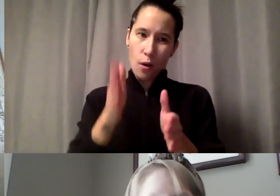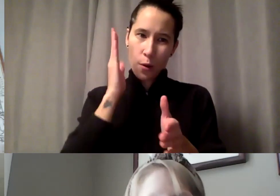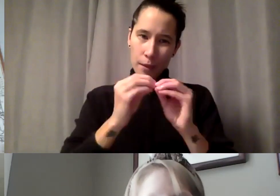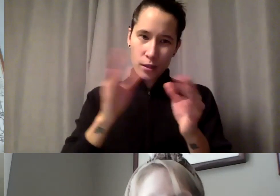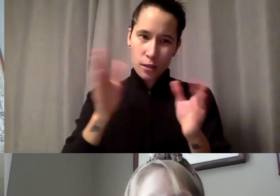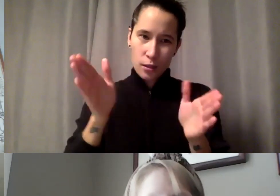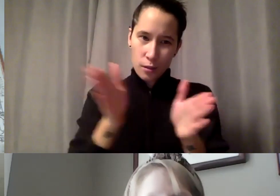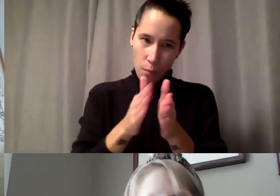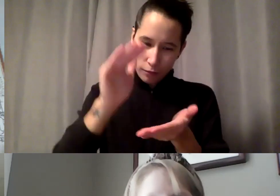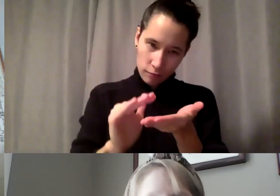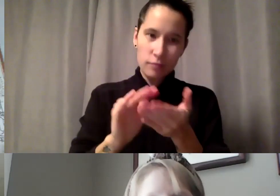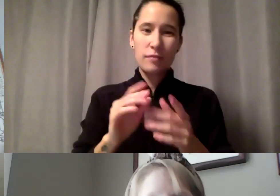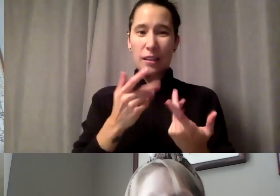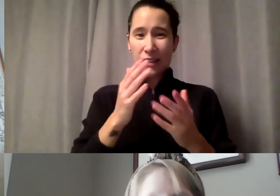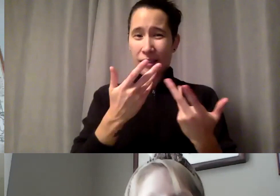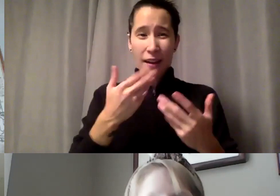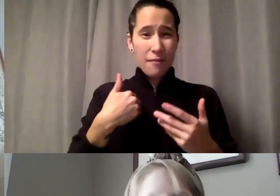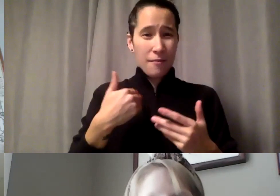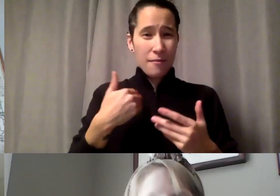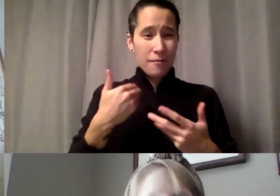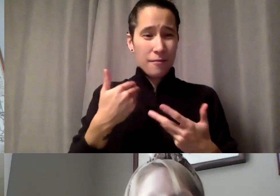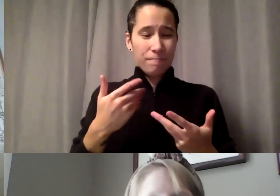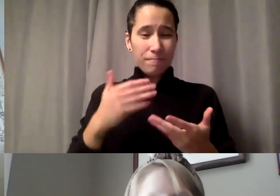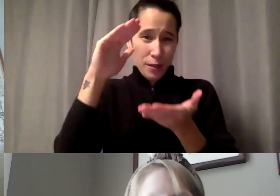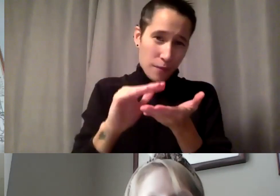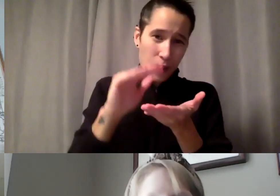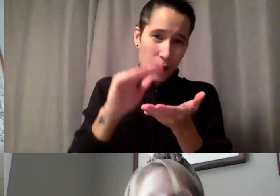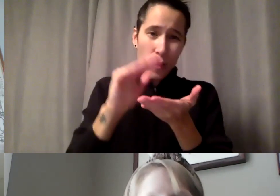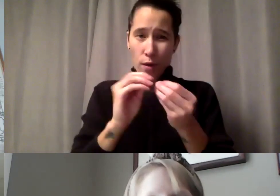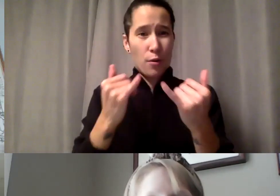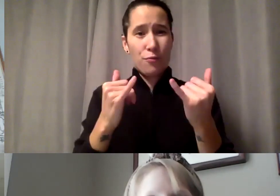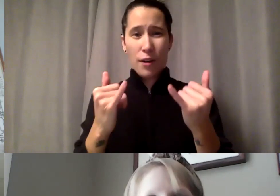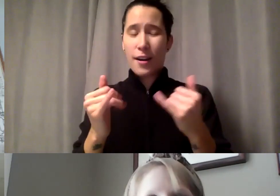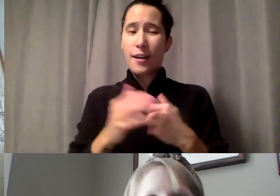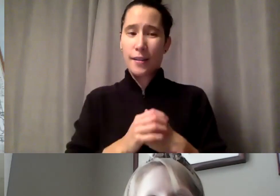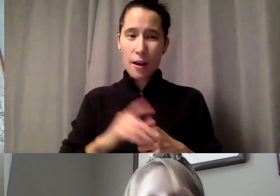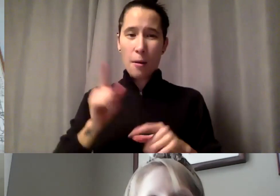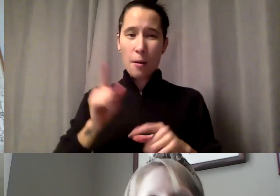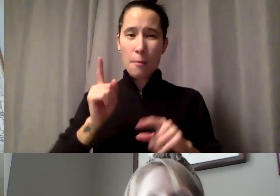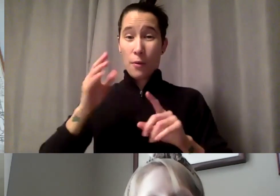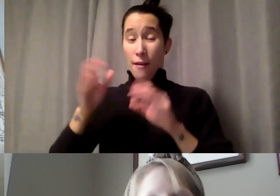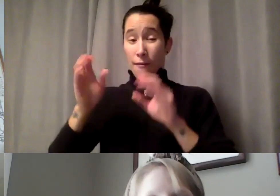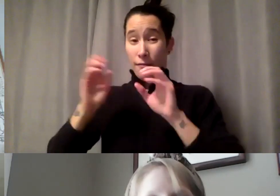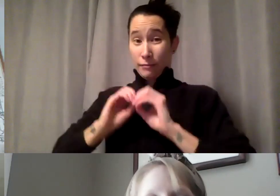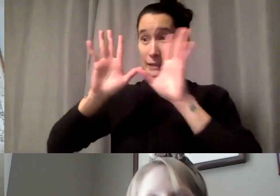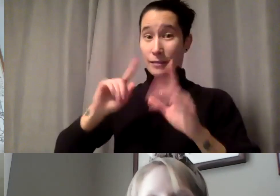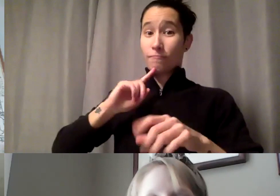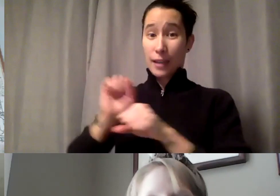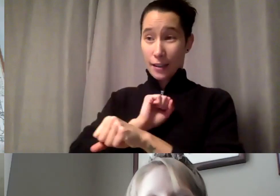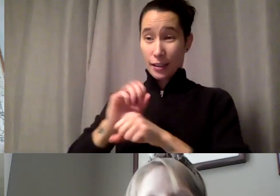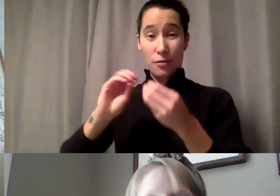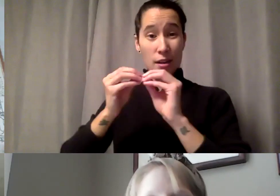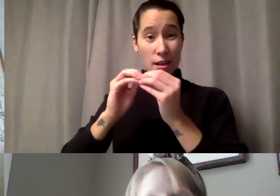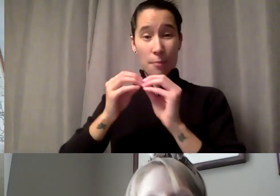amount of people at this time. And there will be a clear number soon for